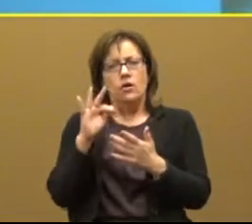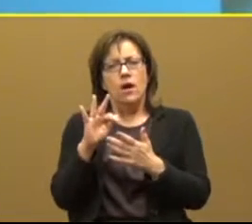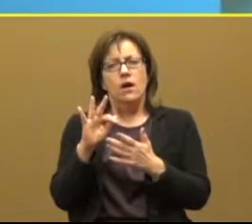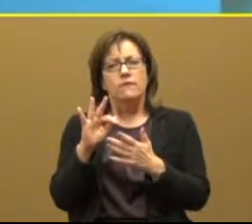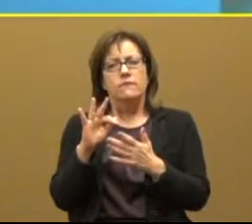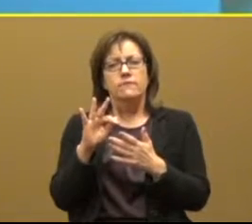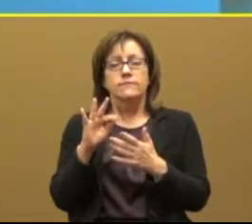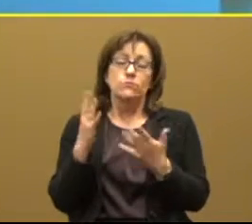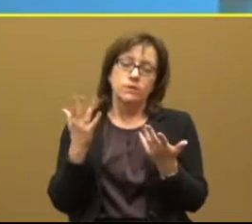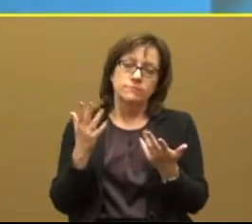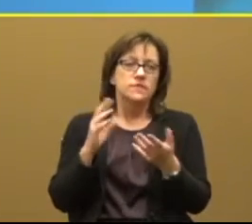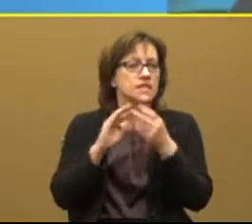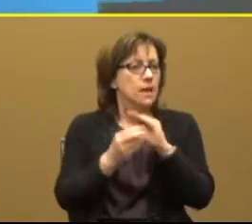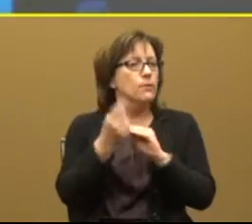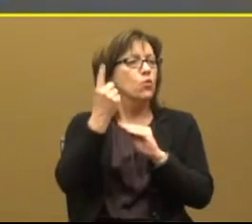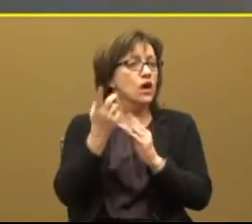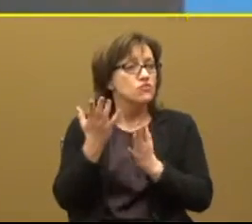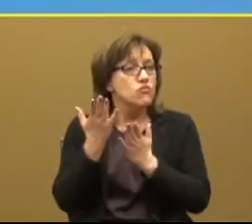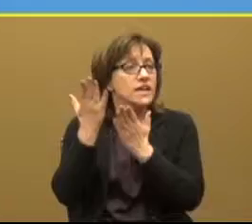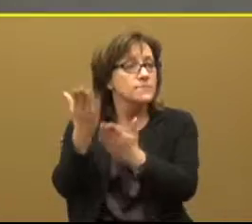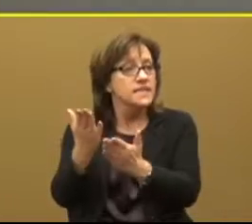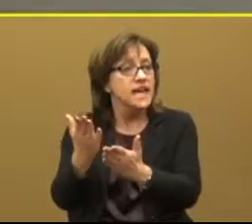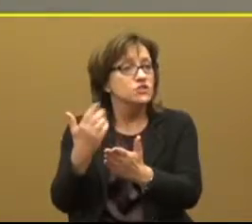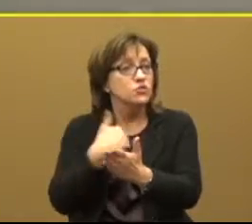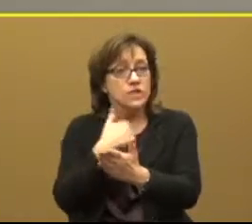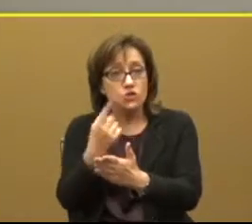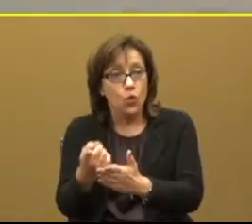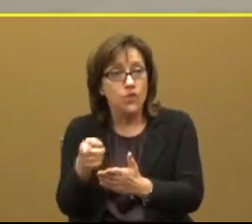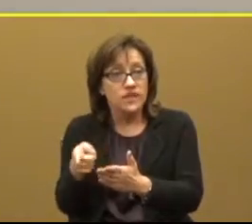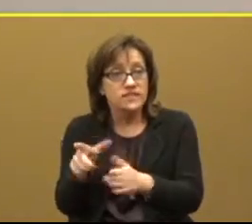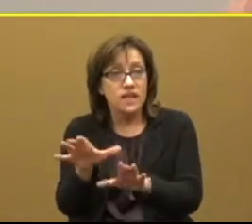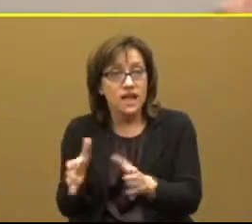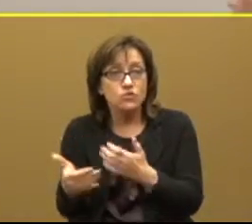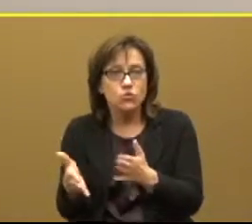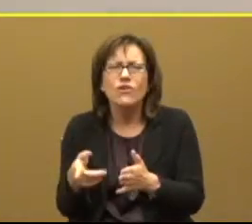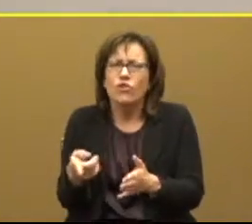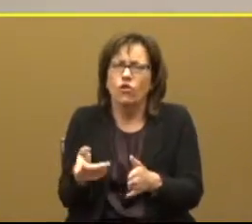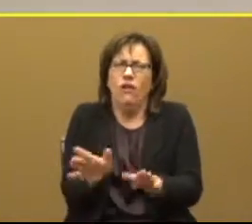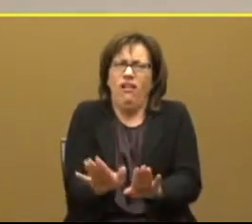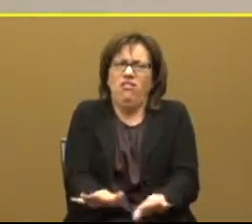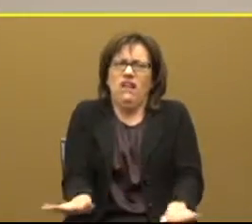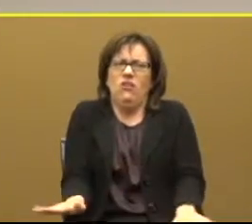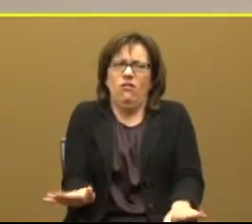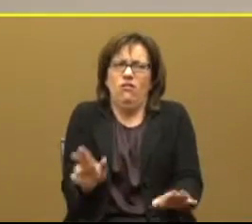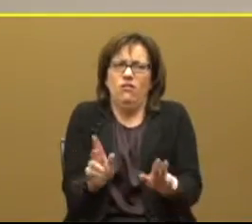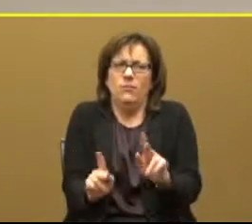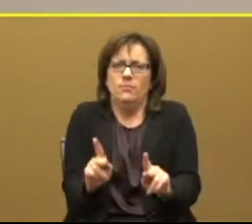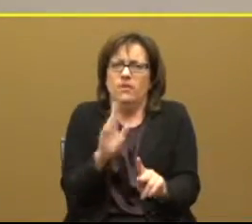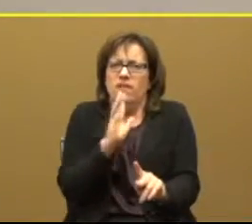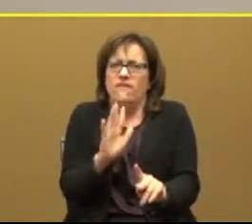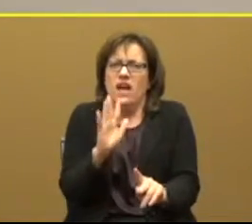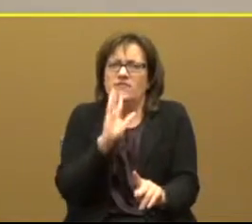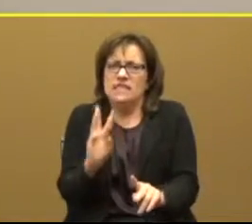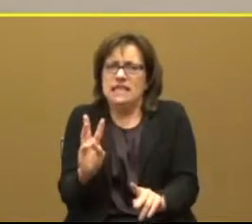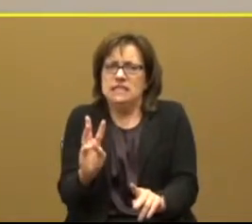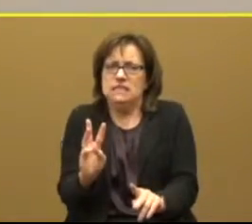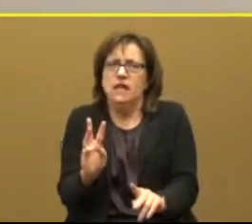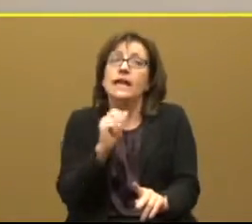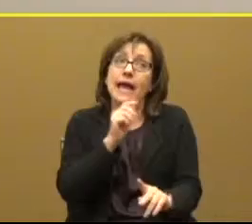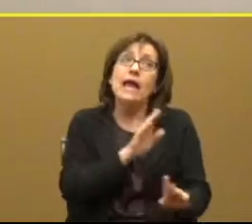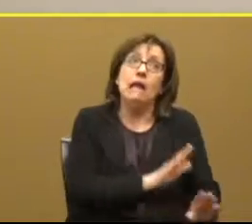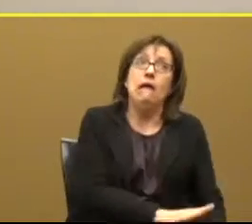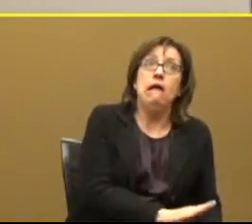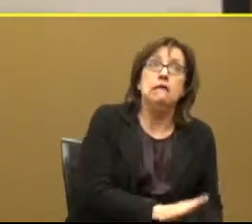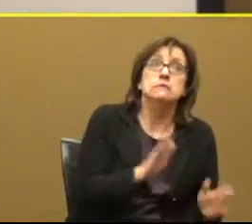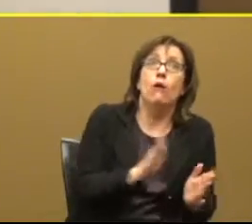the #1 recommendation we brought to this classroom, these are little people, and they're 5 and 6, and not the littlest, but